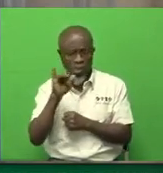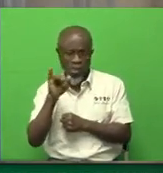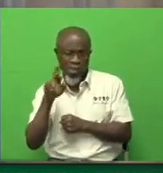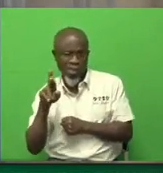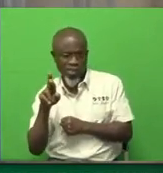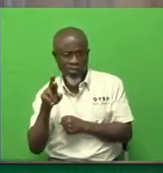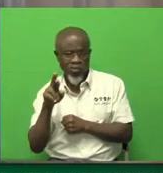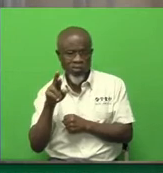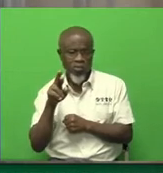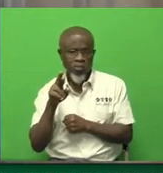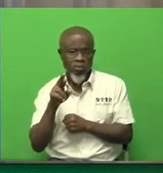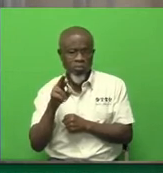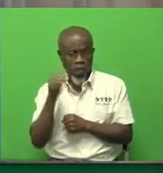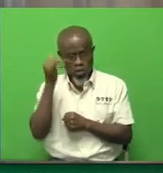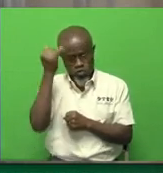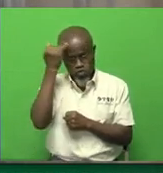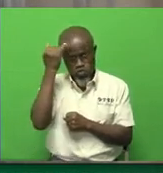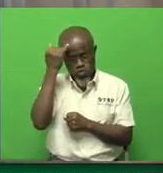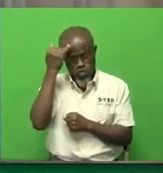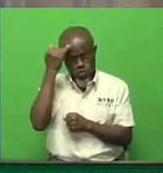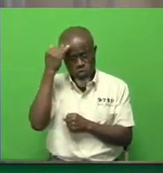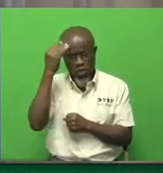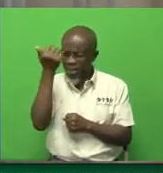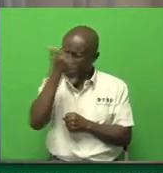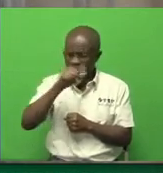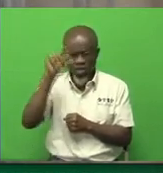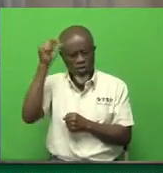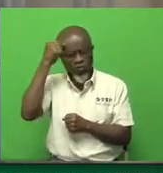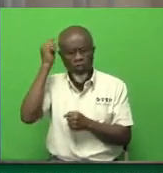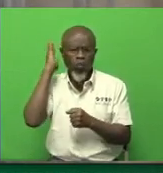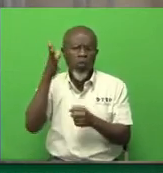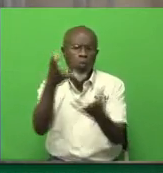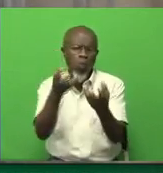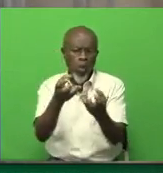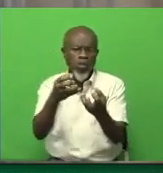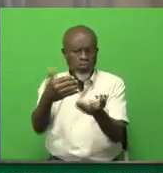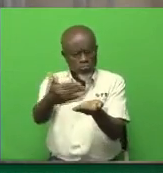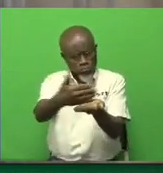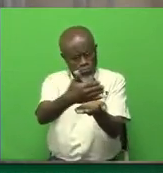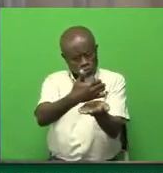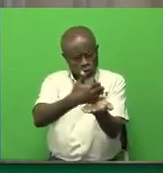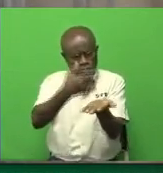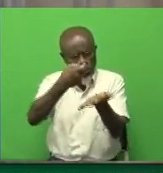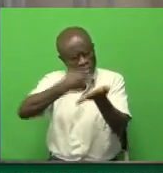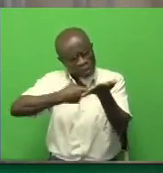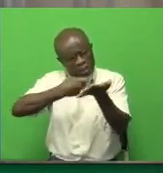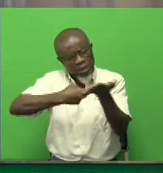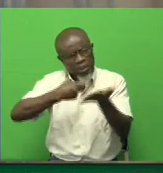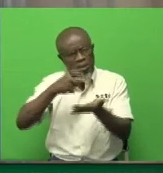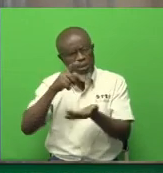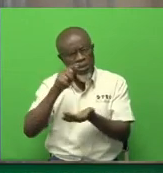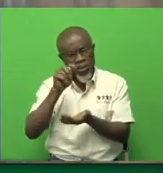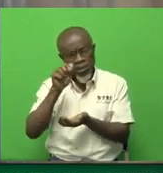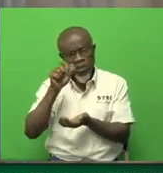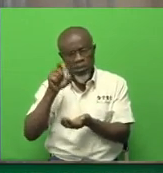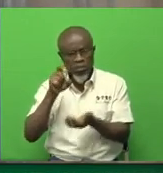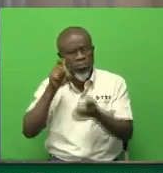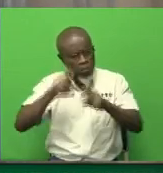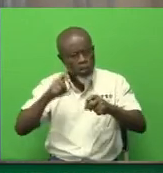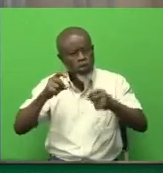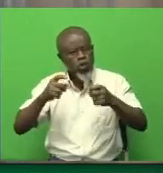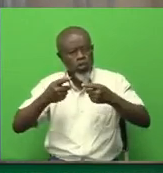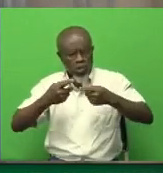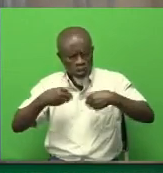that the government any government wants to collect taxes so we should strengthen the VR and not interfere with it so